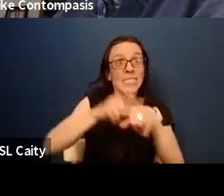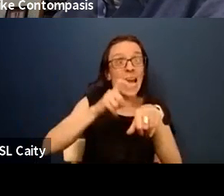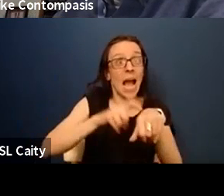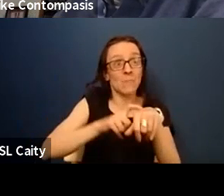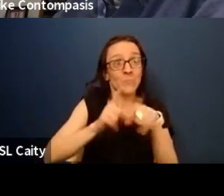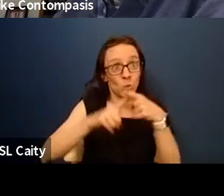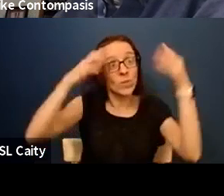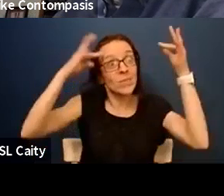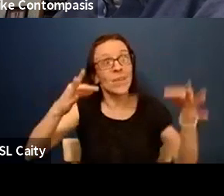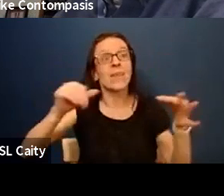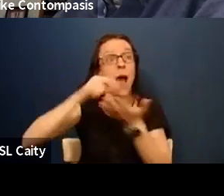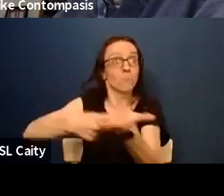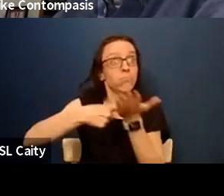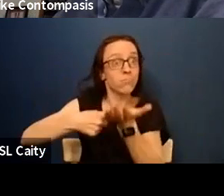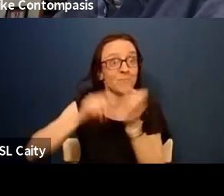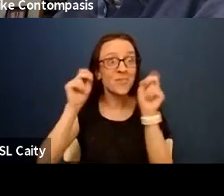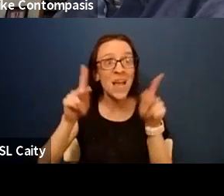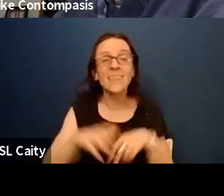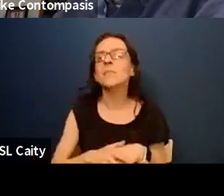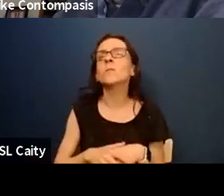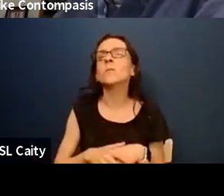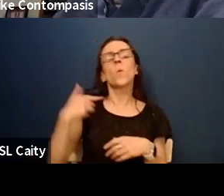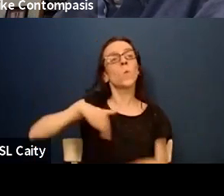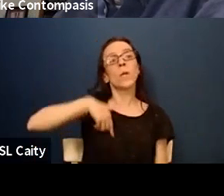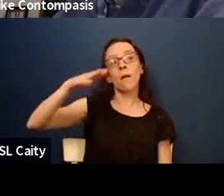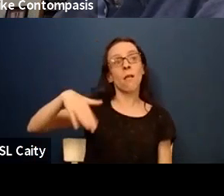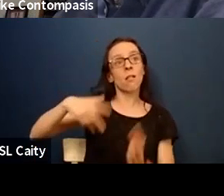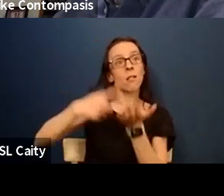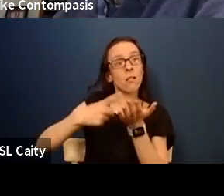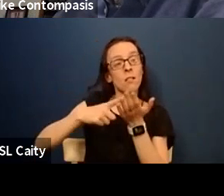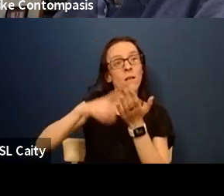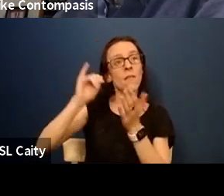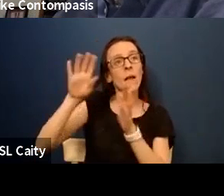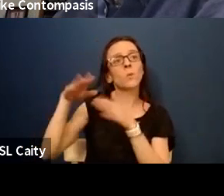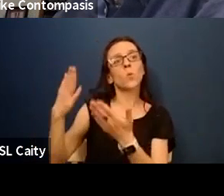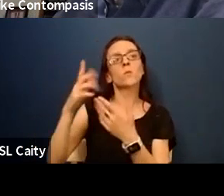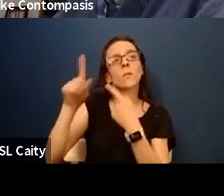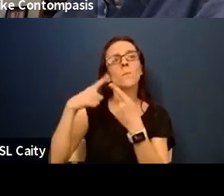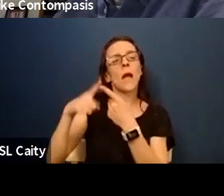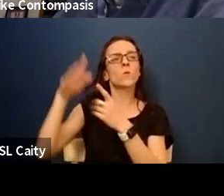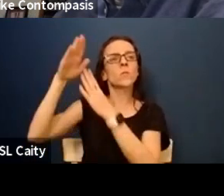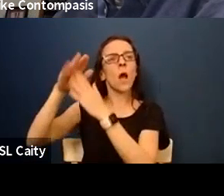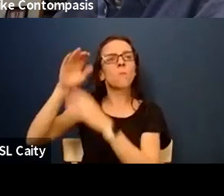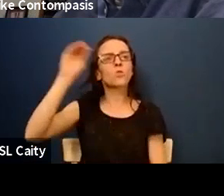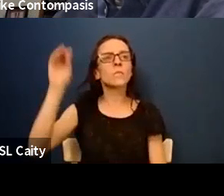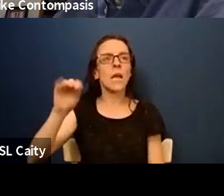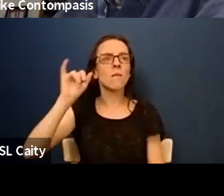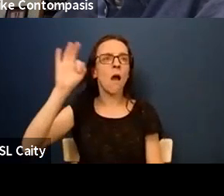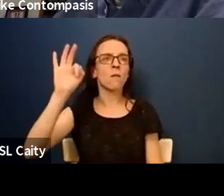What we haven't talked about is this proposal around top X percentage of